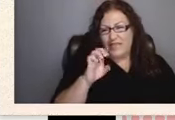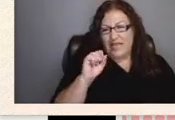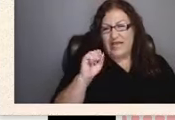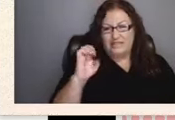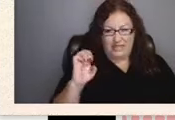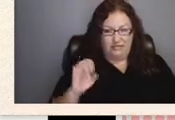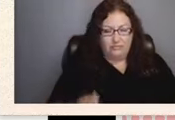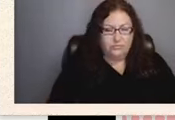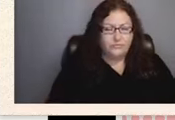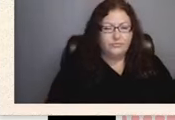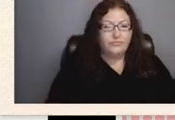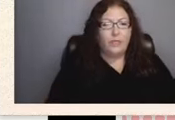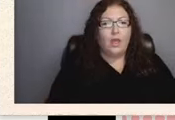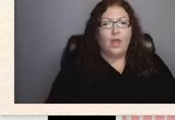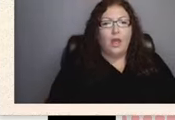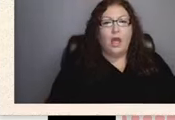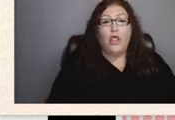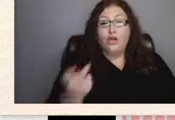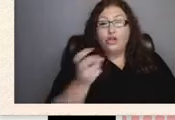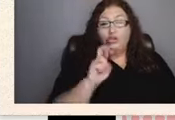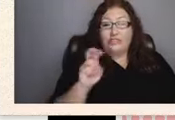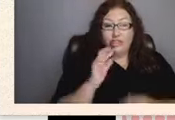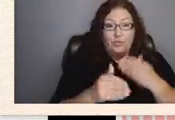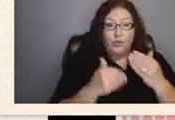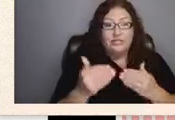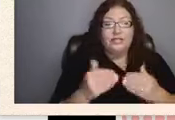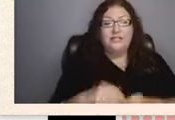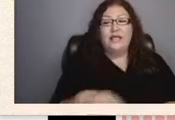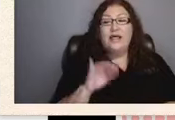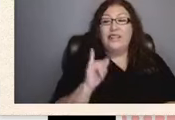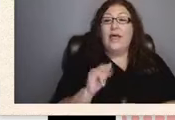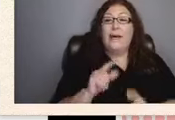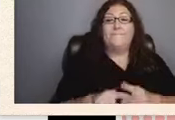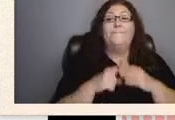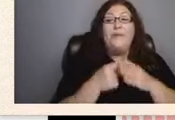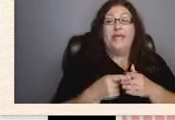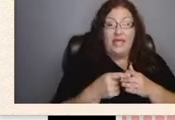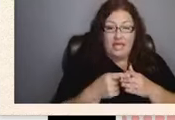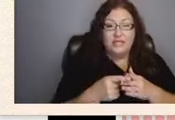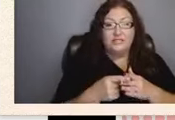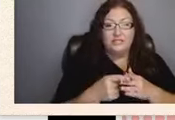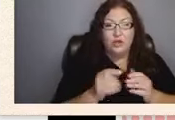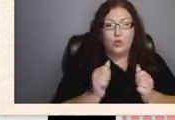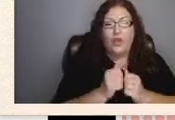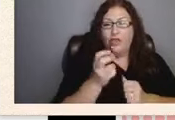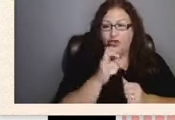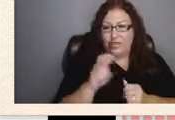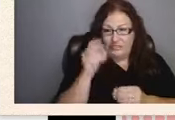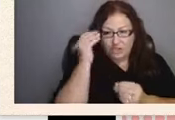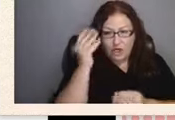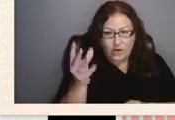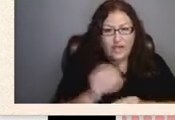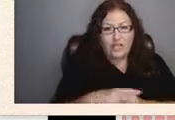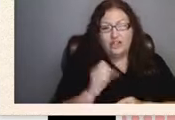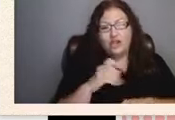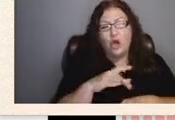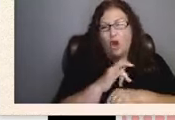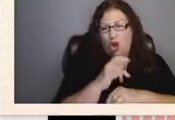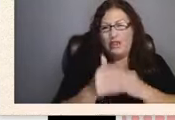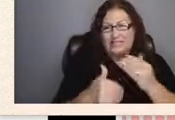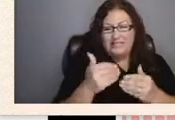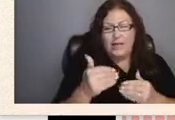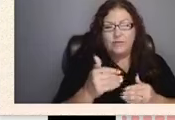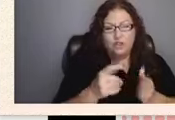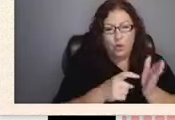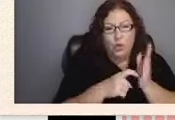The transition process. So it begins with a transition notification. So Early Steps is required to notify the